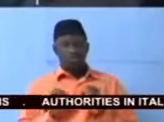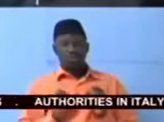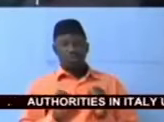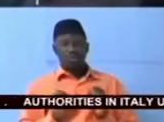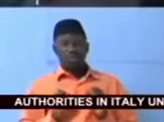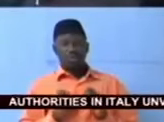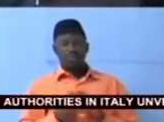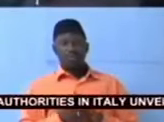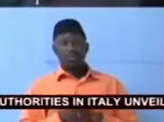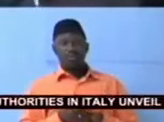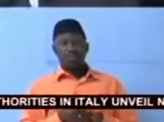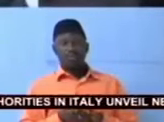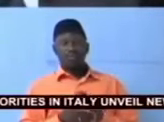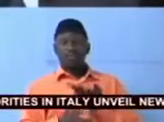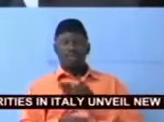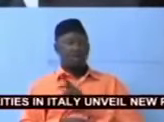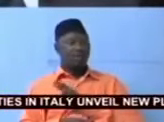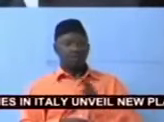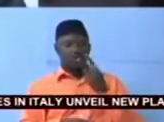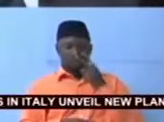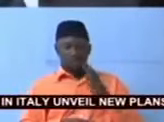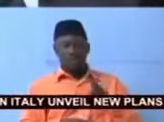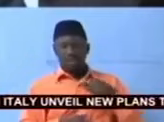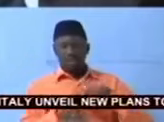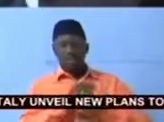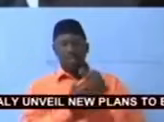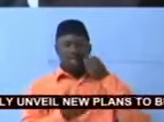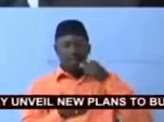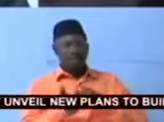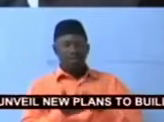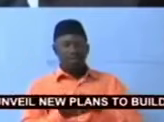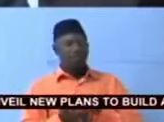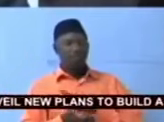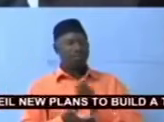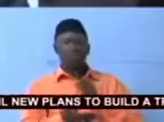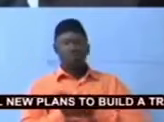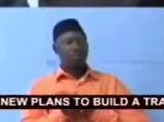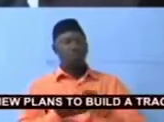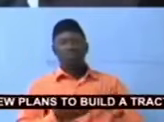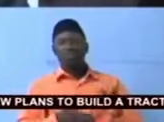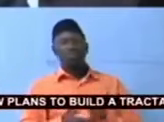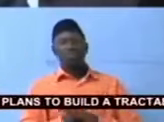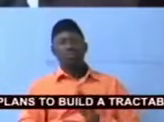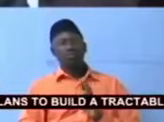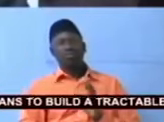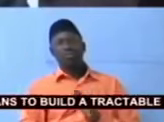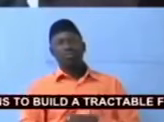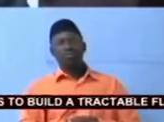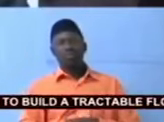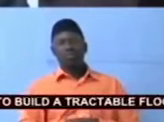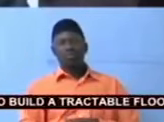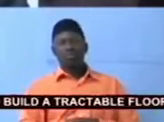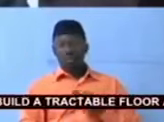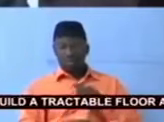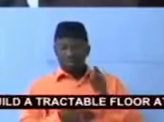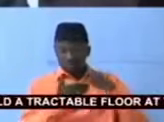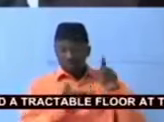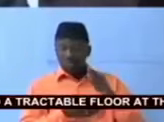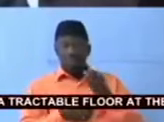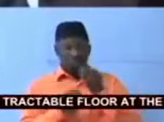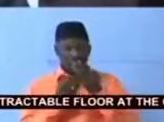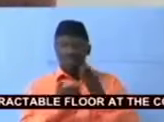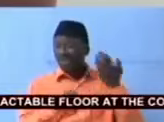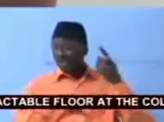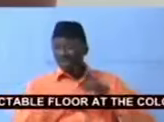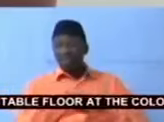haven't seen that in the letter, I'm not sure. But would it be correct to say that at that time, any message